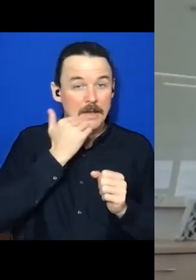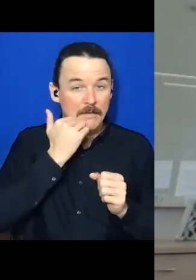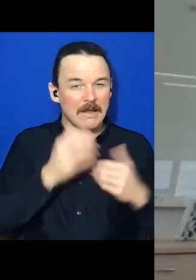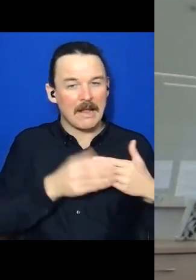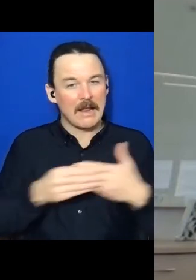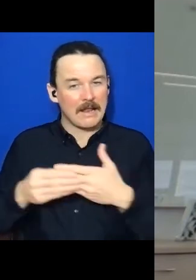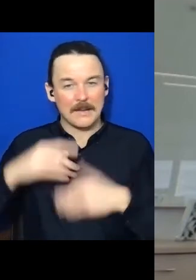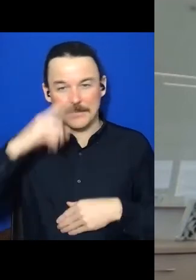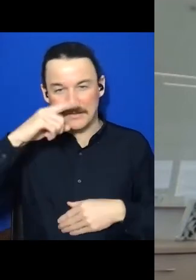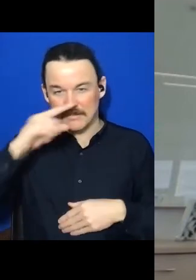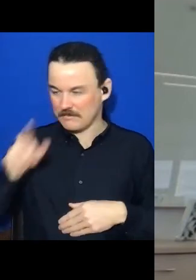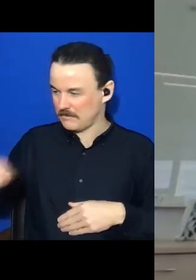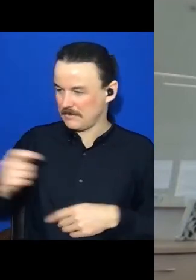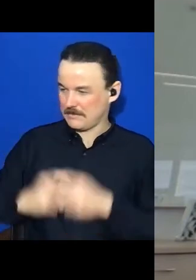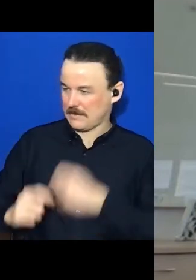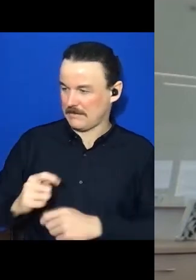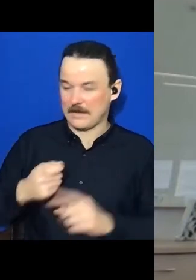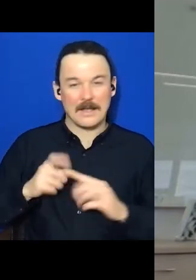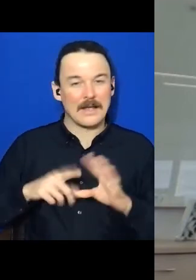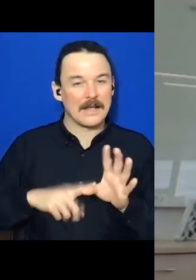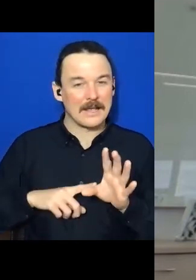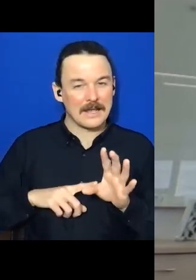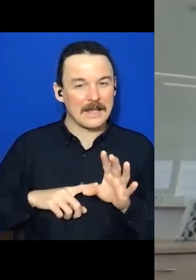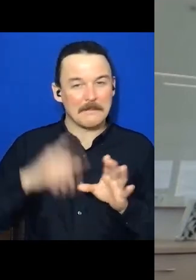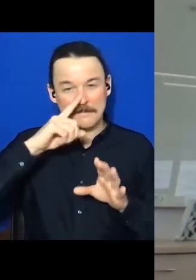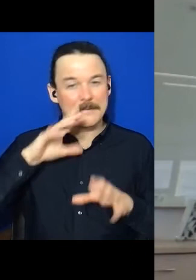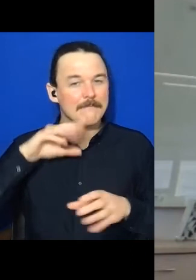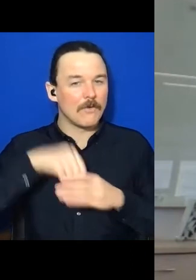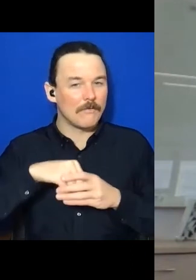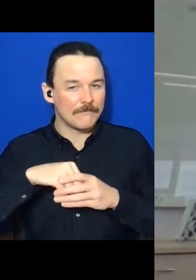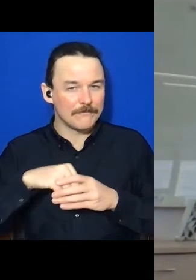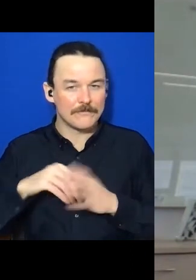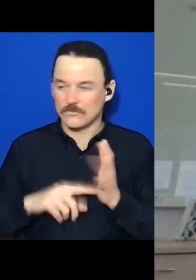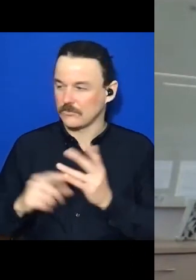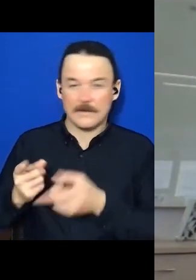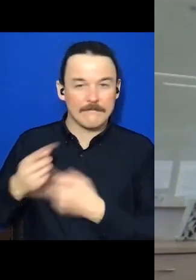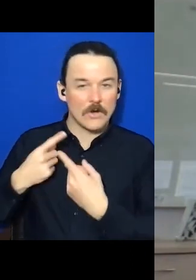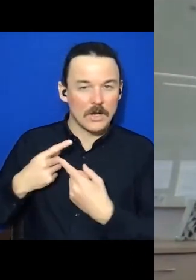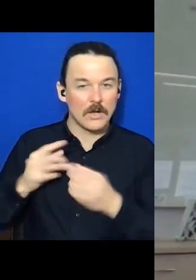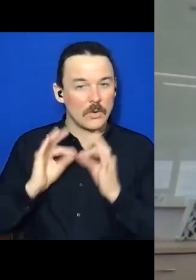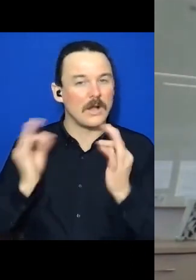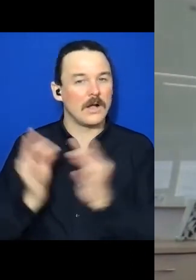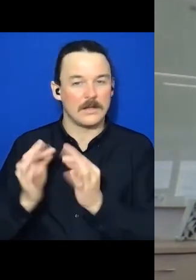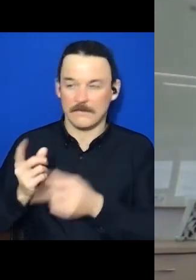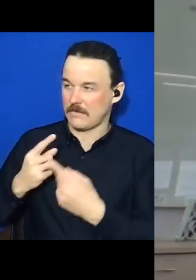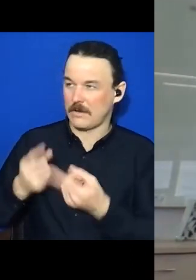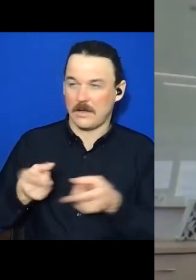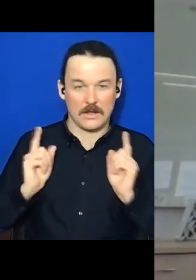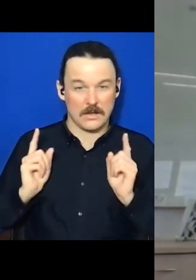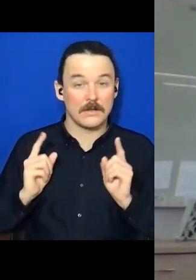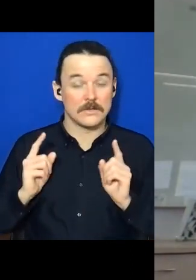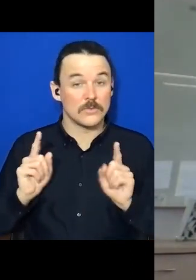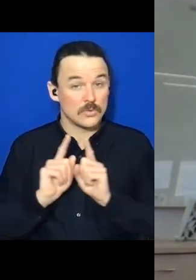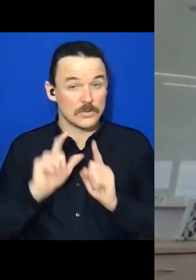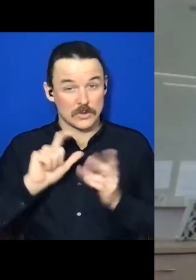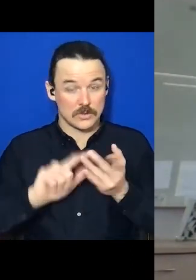to advise the organisation, in particular the Commissioner of Police, on the right approaches in